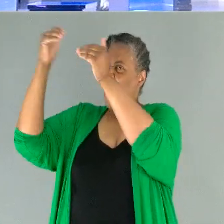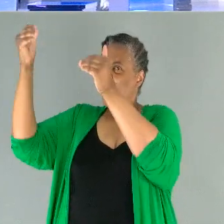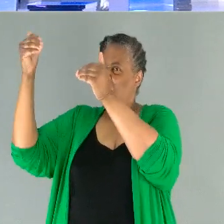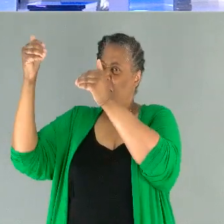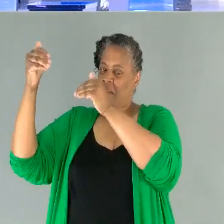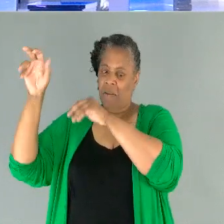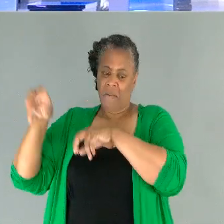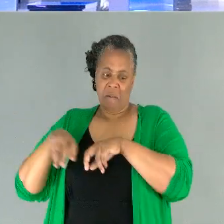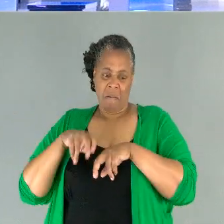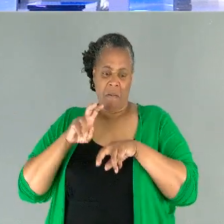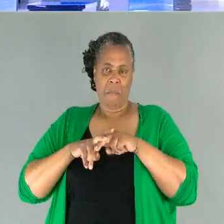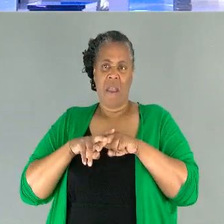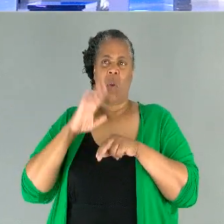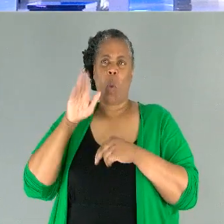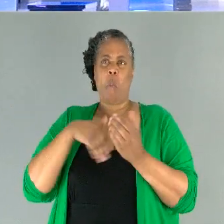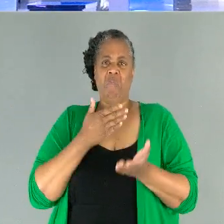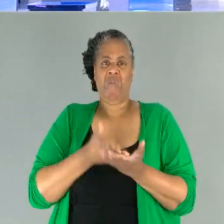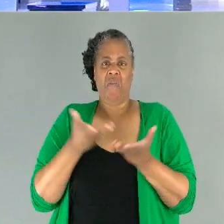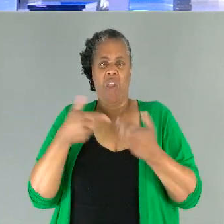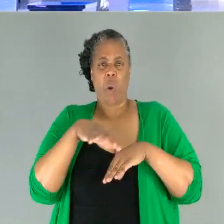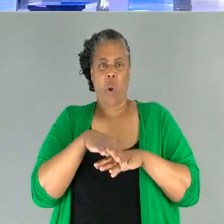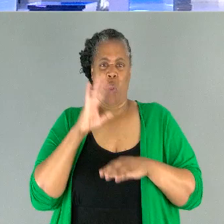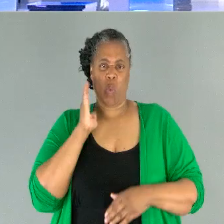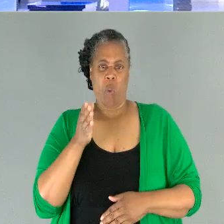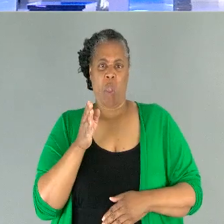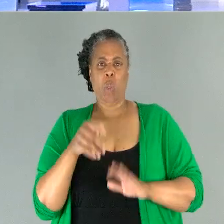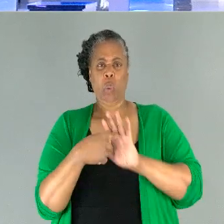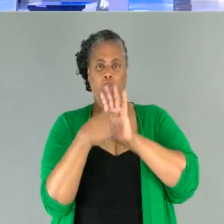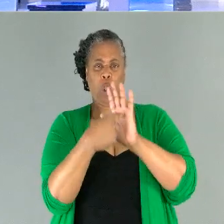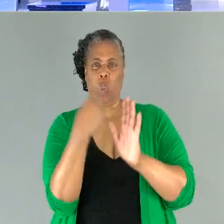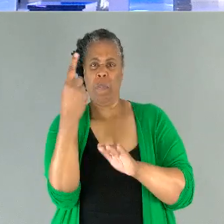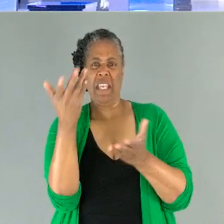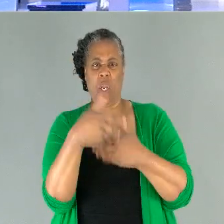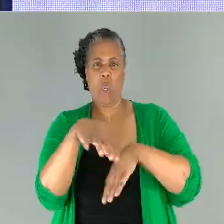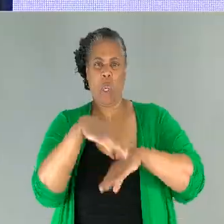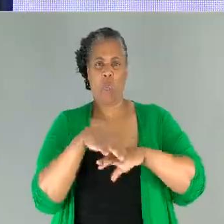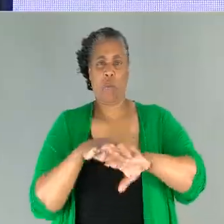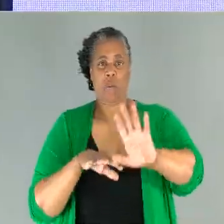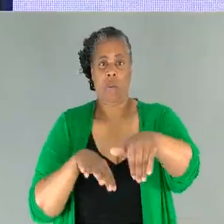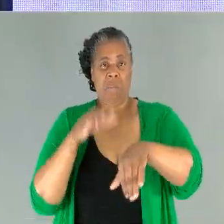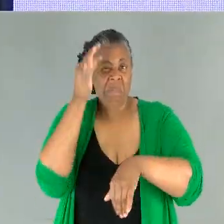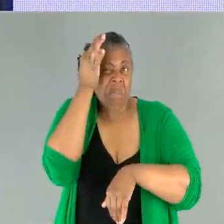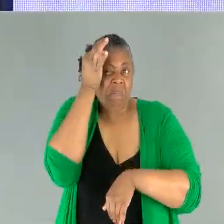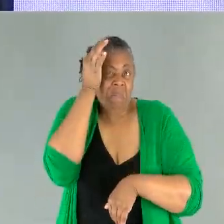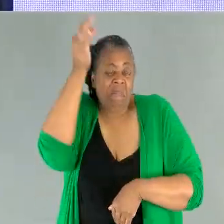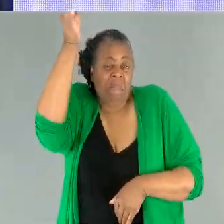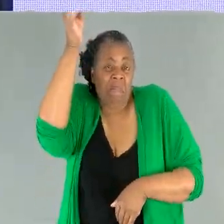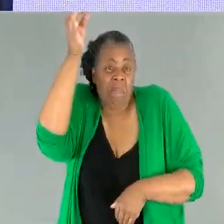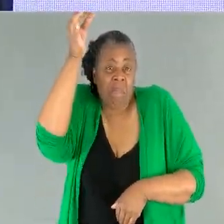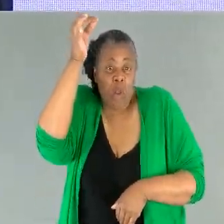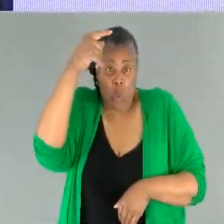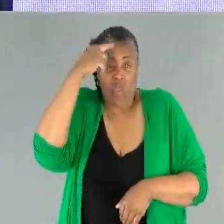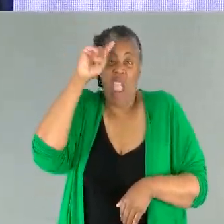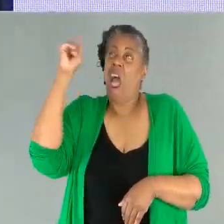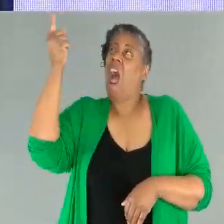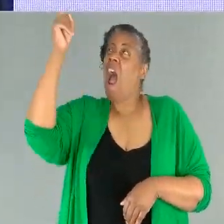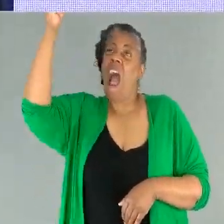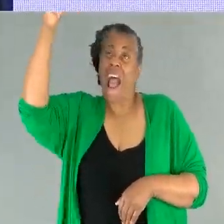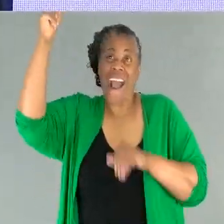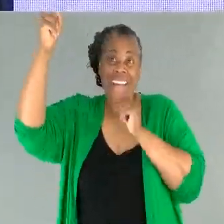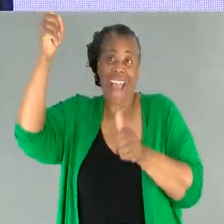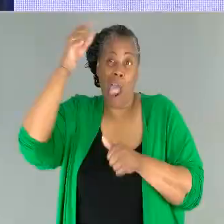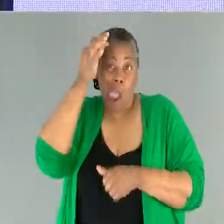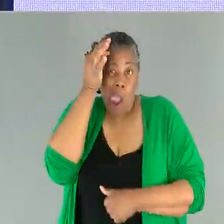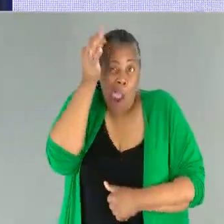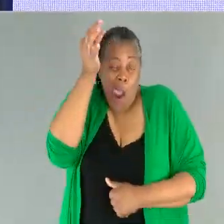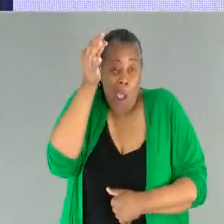close to the manifestation in the earth. I'm here to let someone know that you are much closer than you think that you are, as